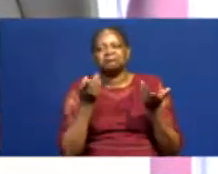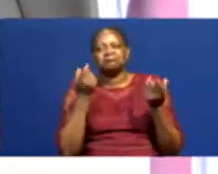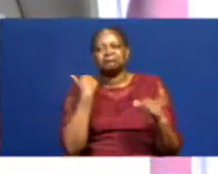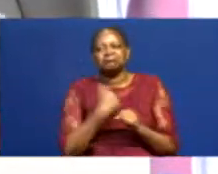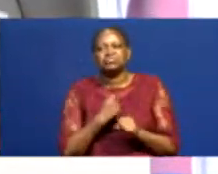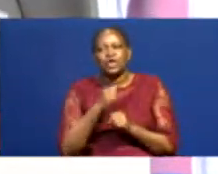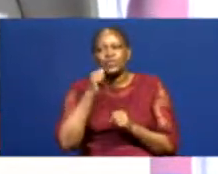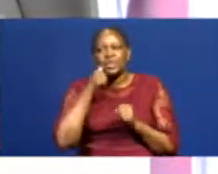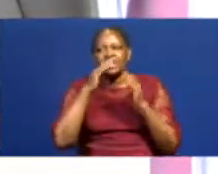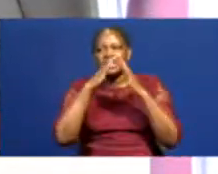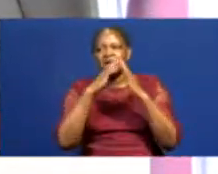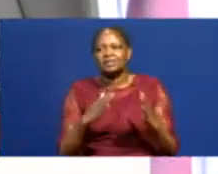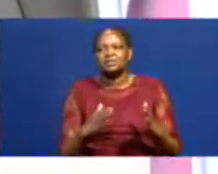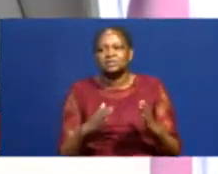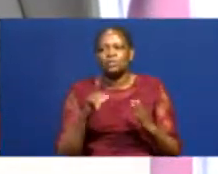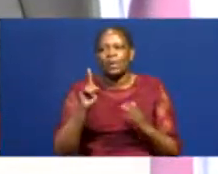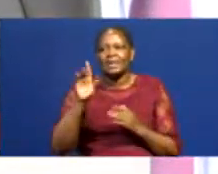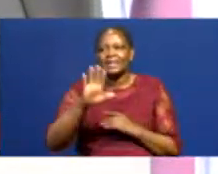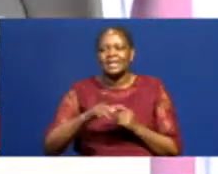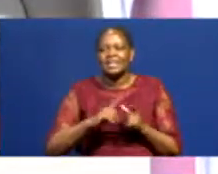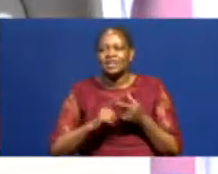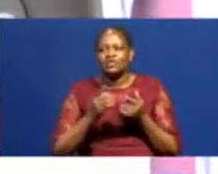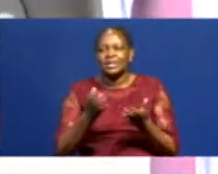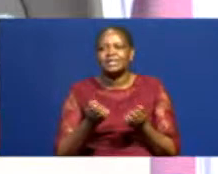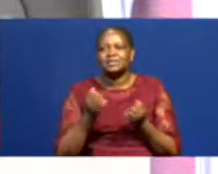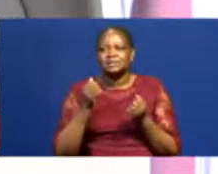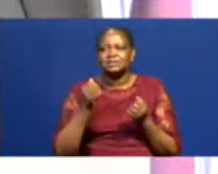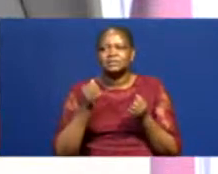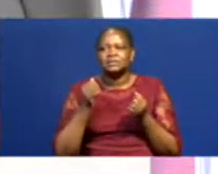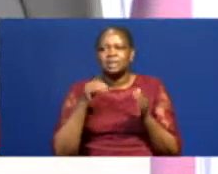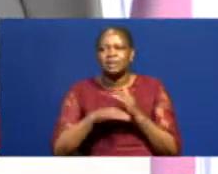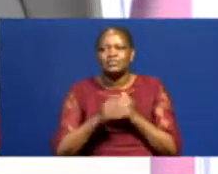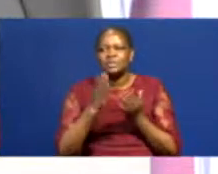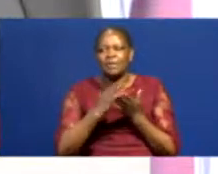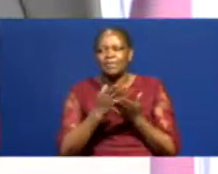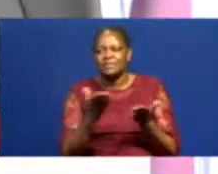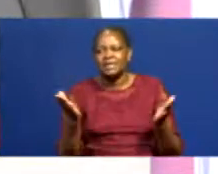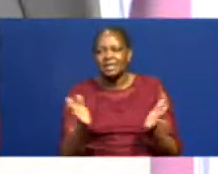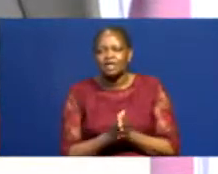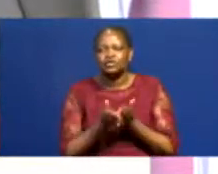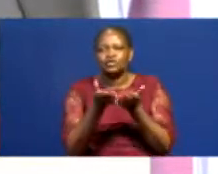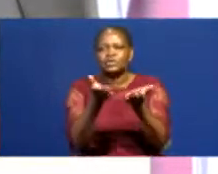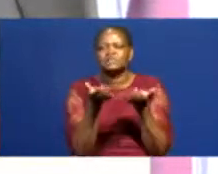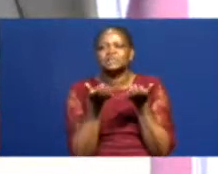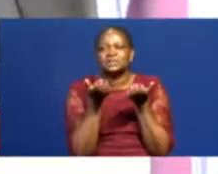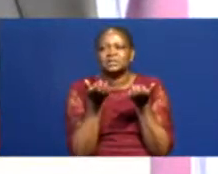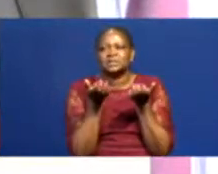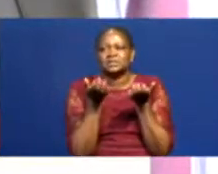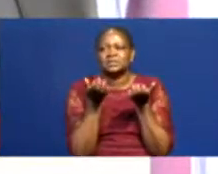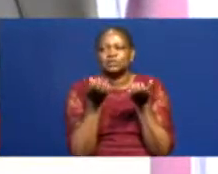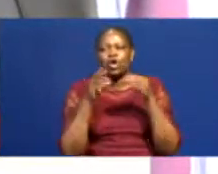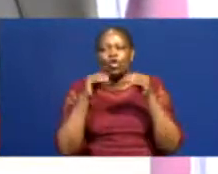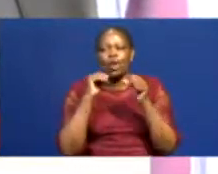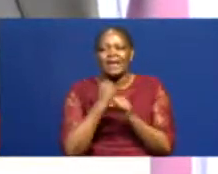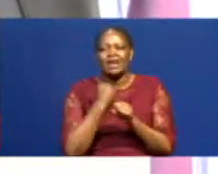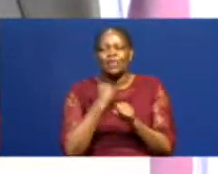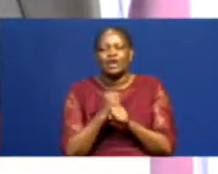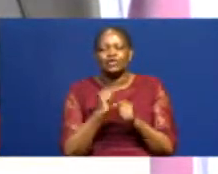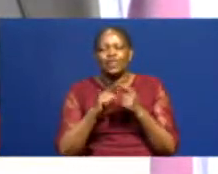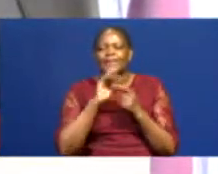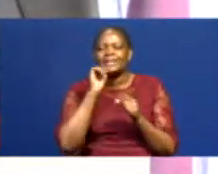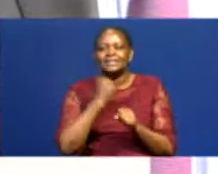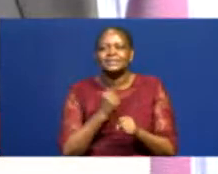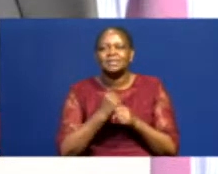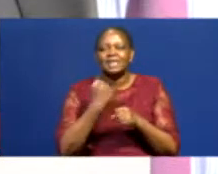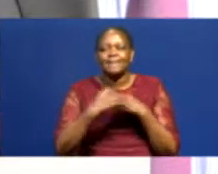very nice houses in one area, you also need accessibility to some of those. You also need quality works to be done in